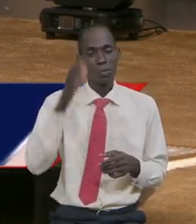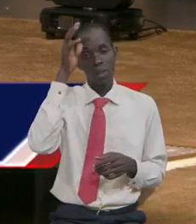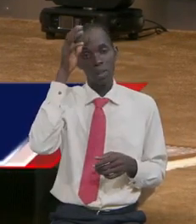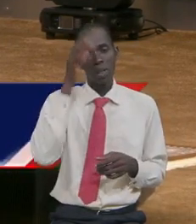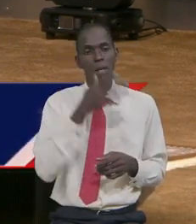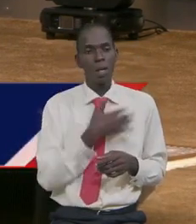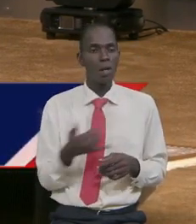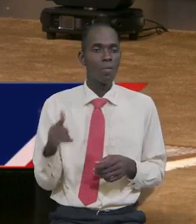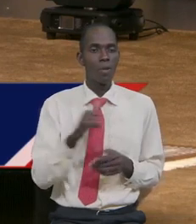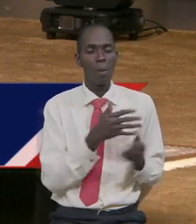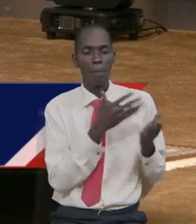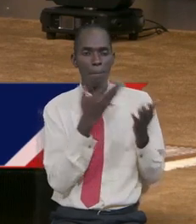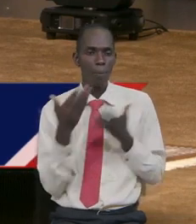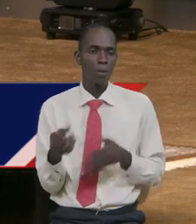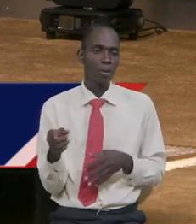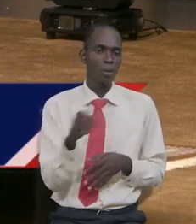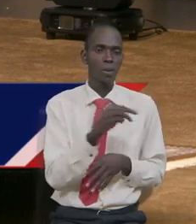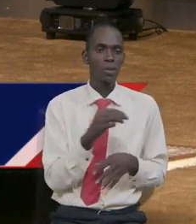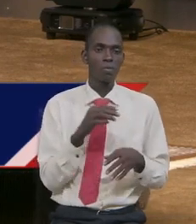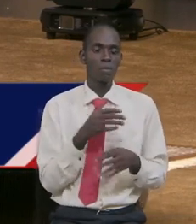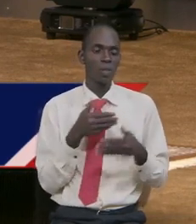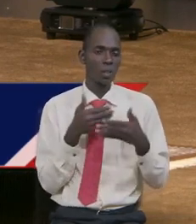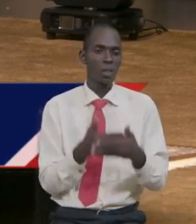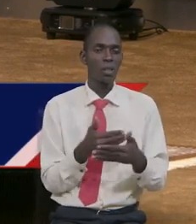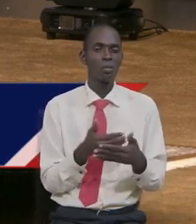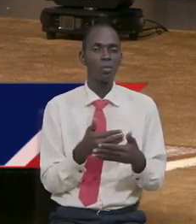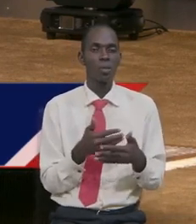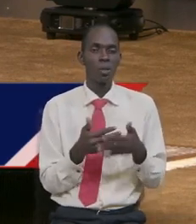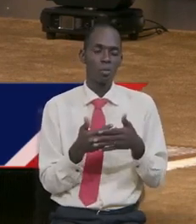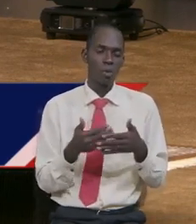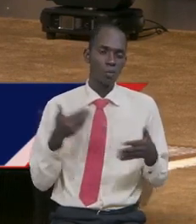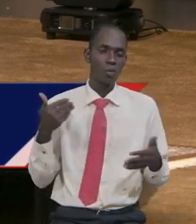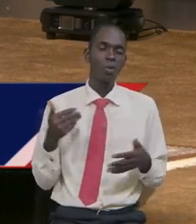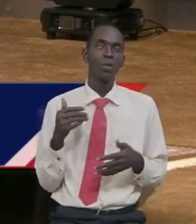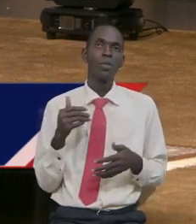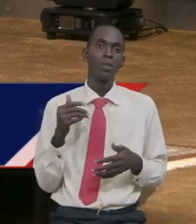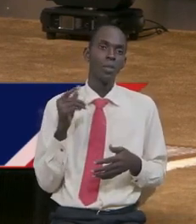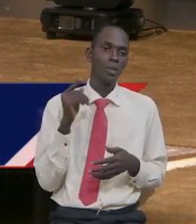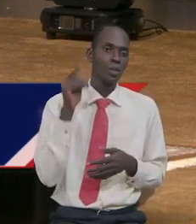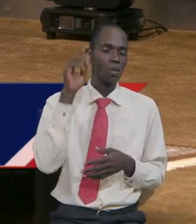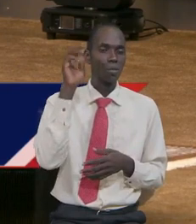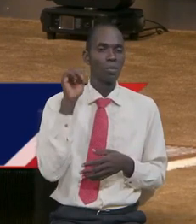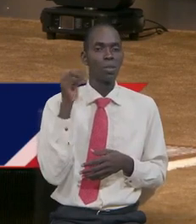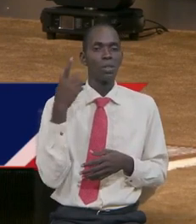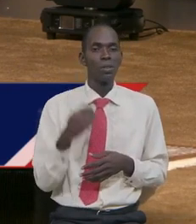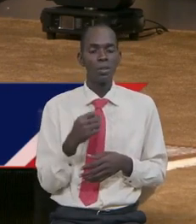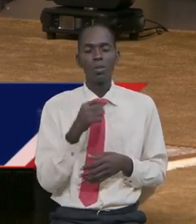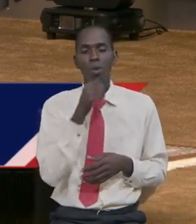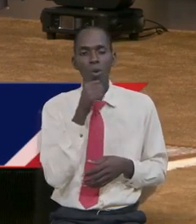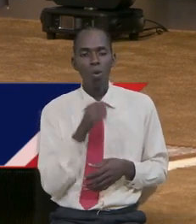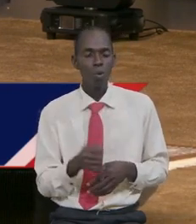brought him, Christ, the Son of Man, near before him, the Ancient of Days. Look at